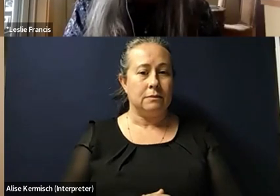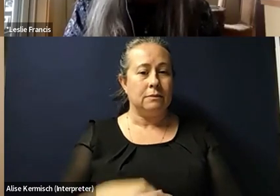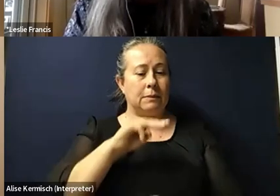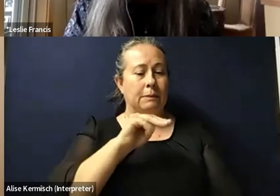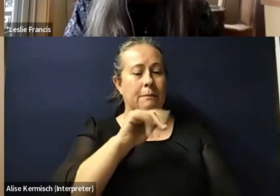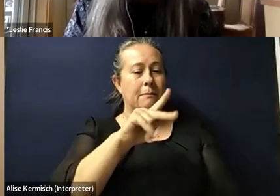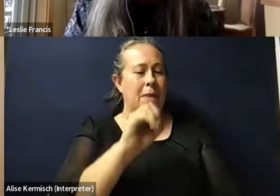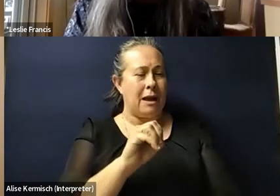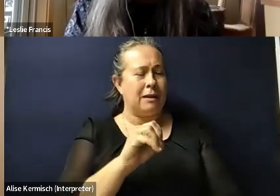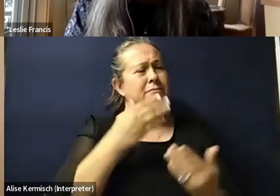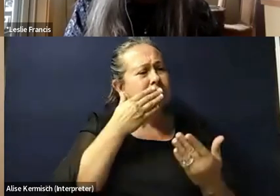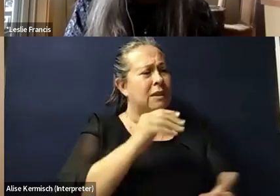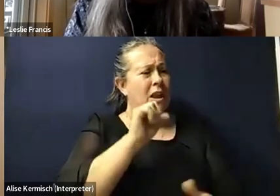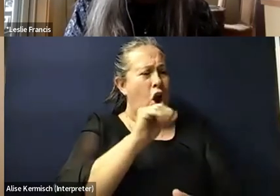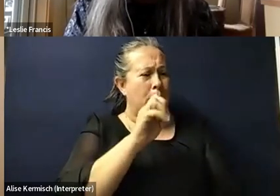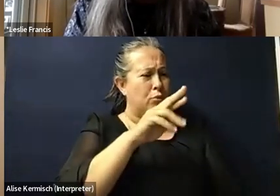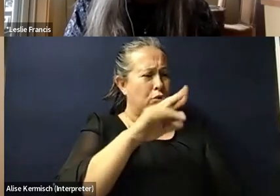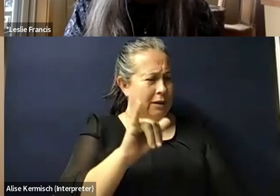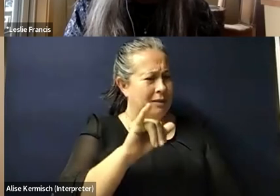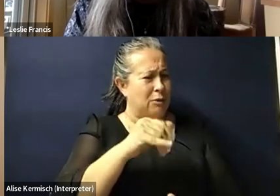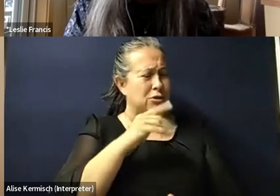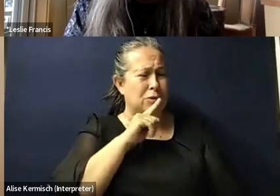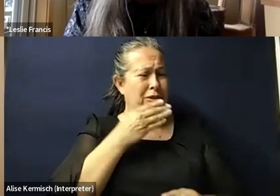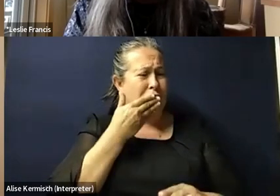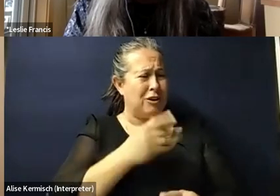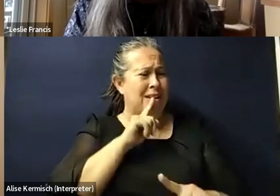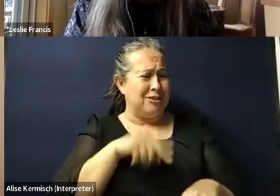Thanks, Aubrey. That was a really a good answer. Yeah, exactly.